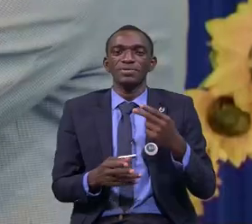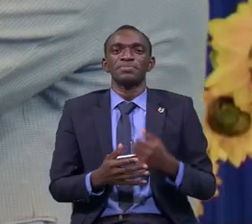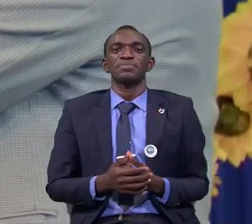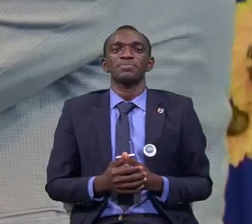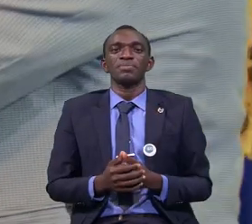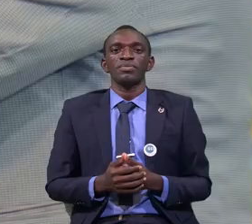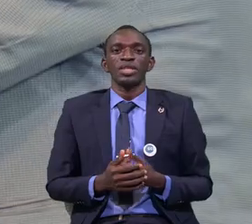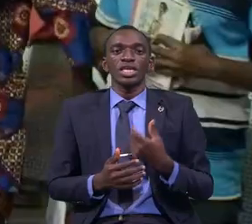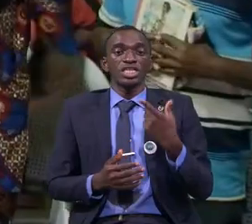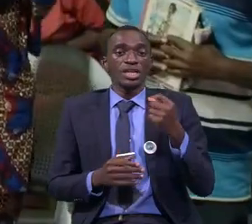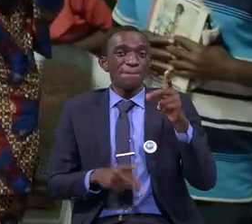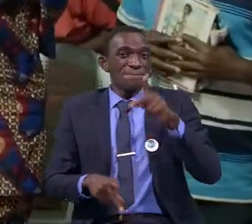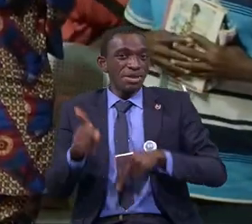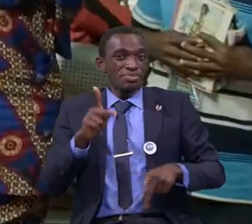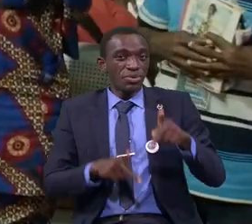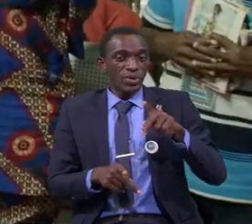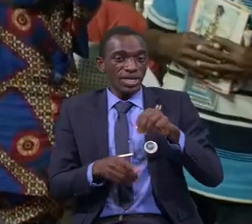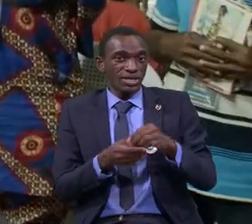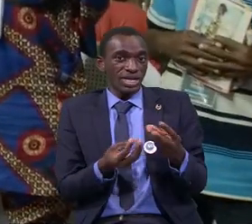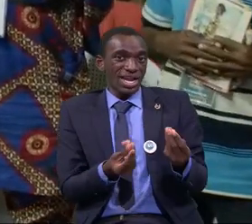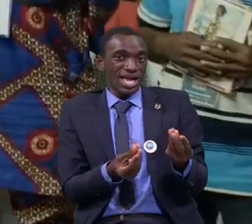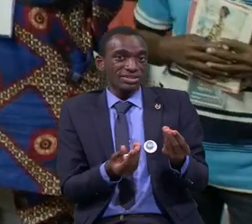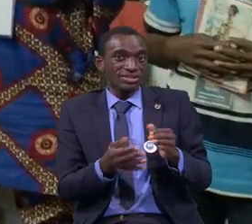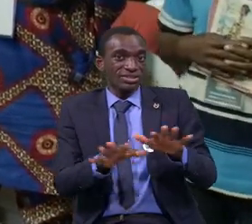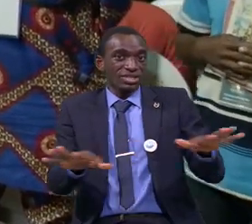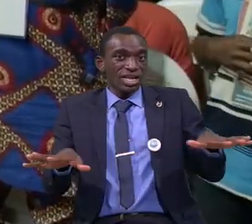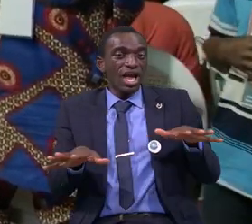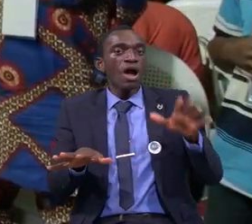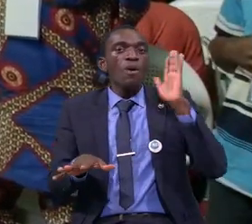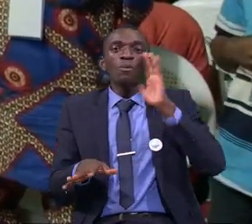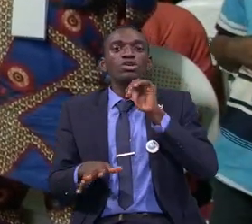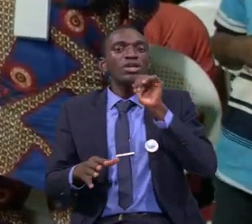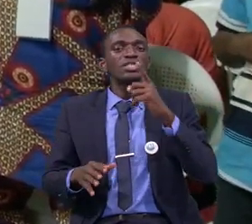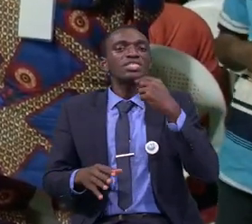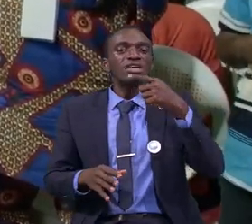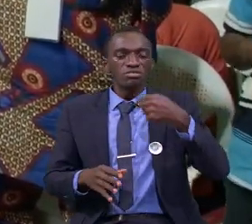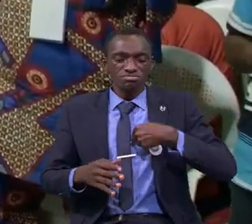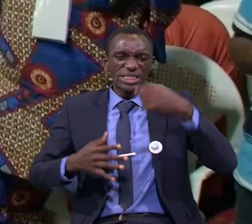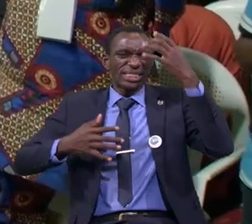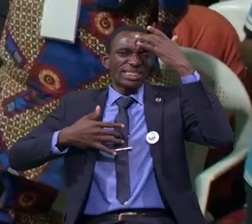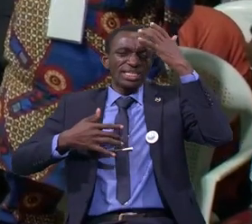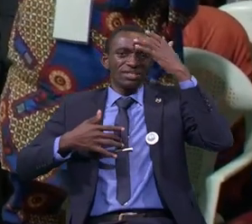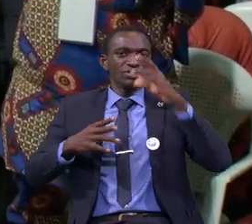The inhabitants of the land shall not say, I am sick.